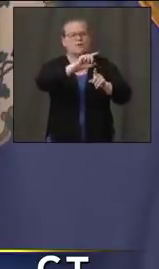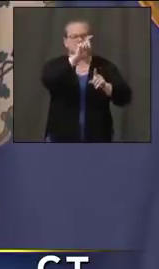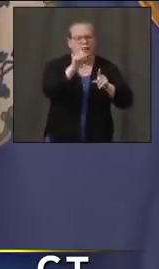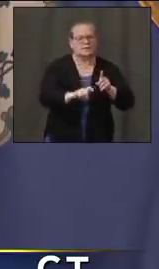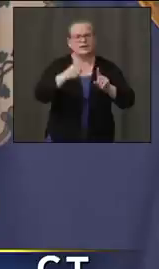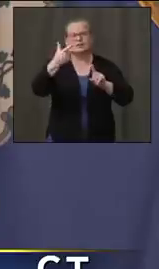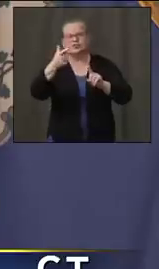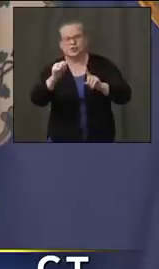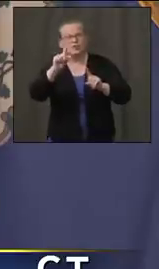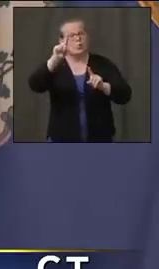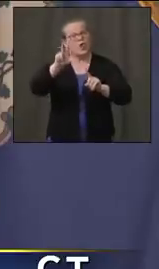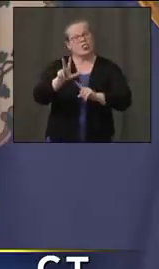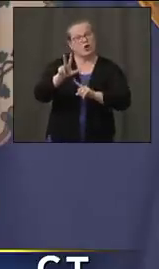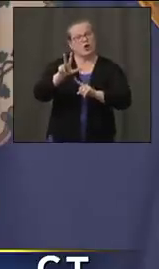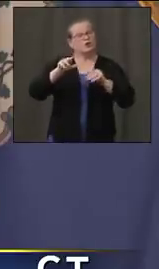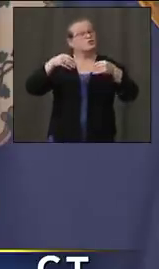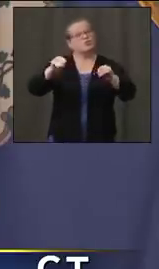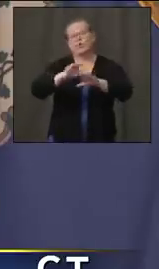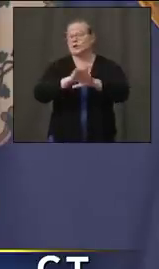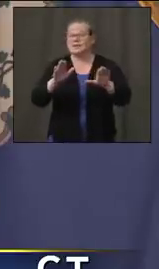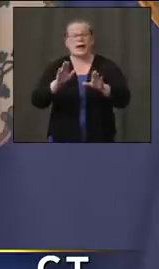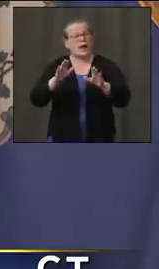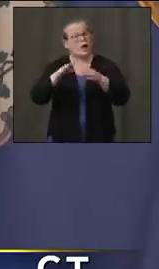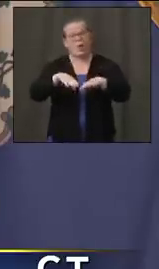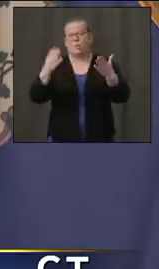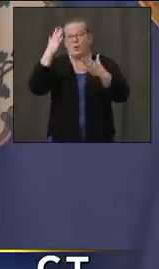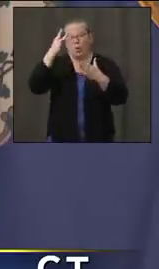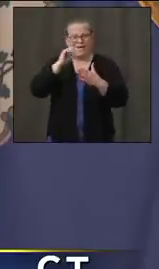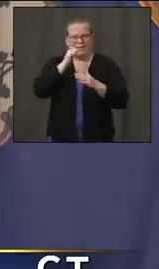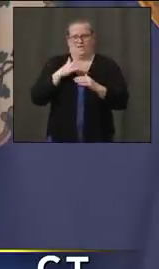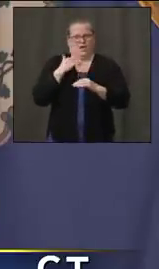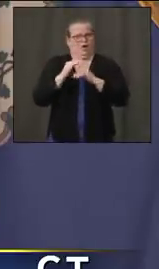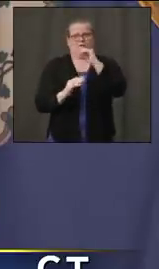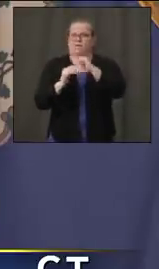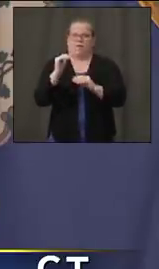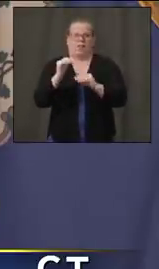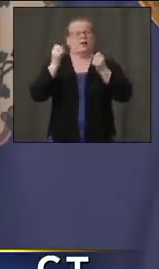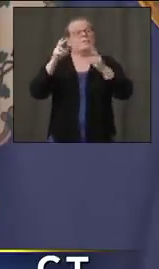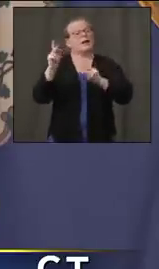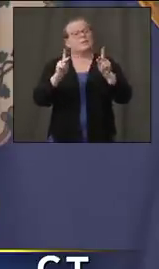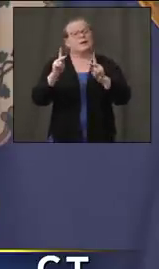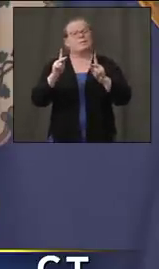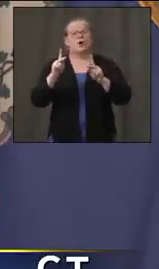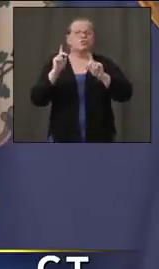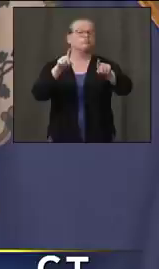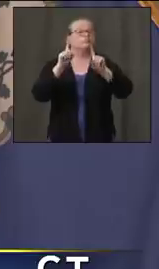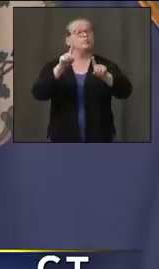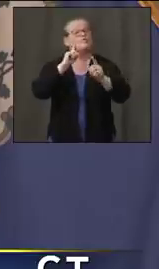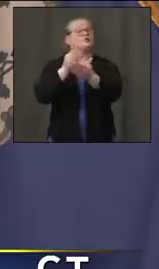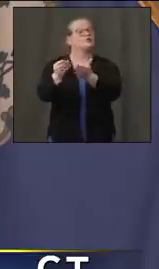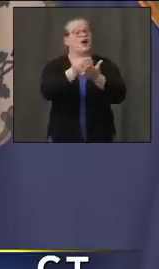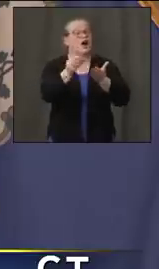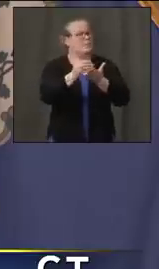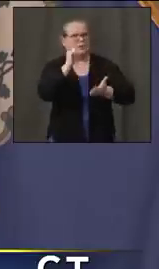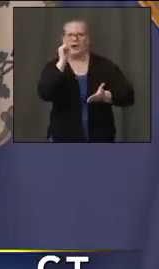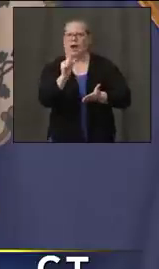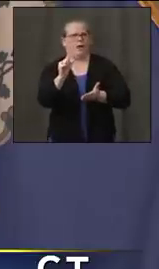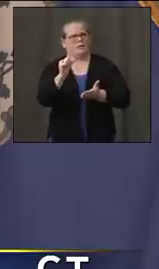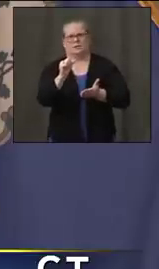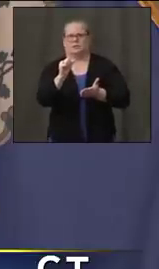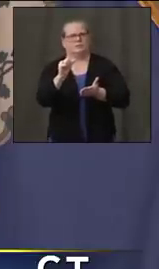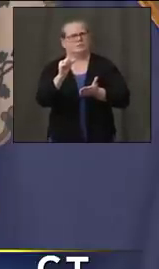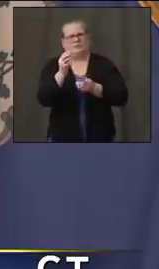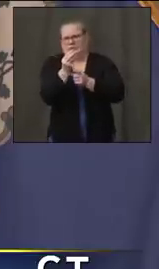Georgia did not open because they didn't feel comfortable. And many of the consumers did not go back either. So this